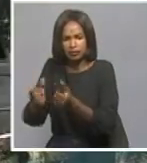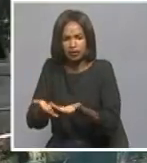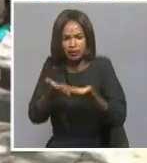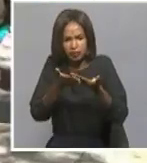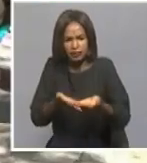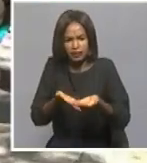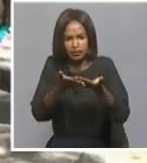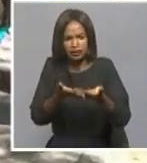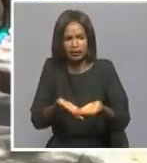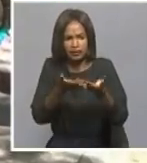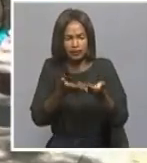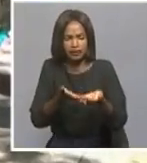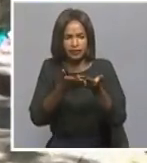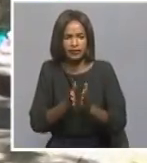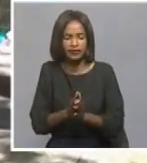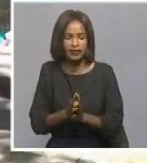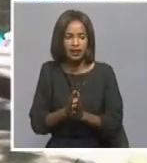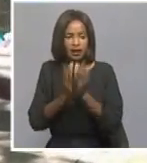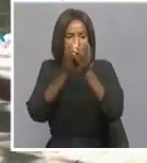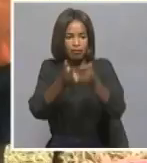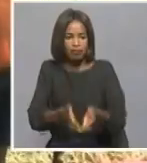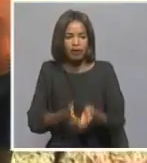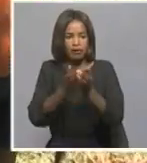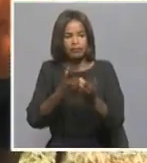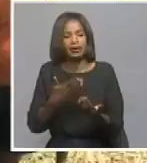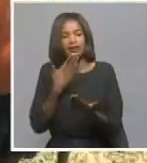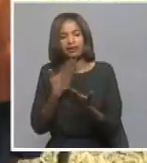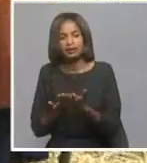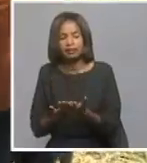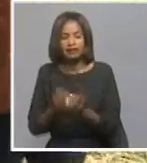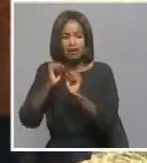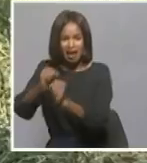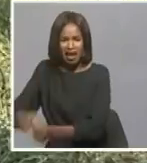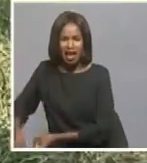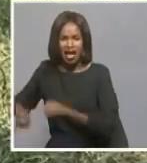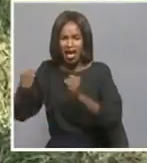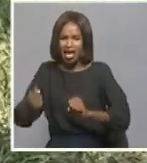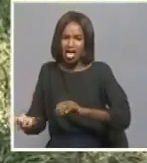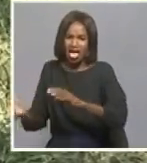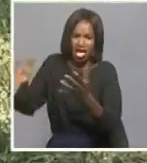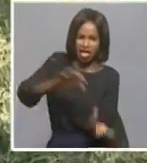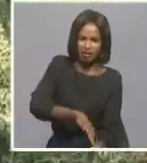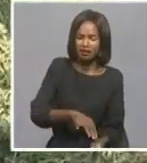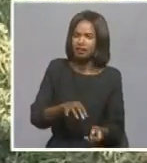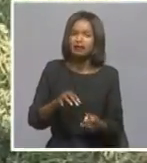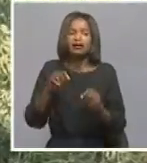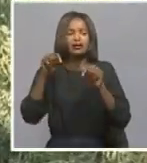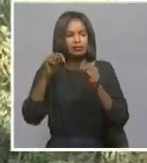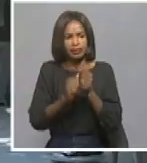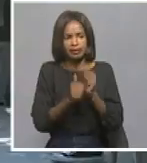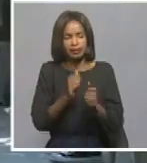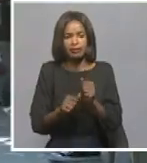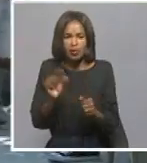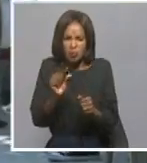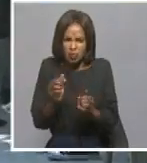manner. They say the boat will relieve them from the threat of canoes capsizing, as well as taking pressure off smaller